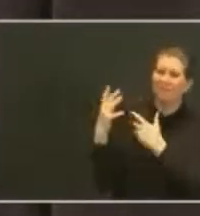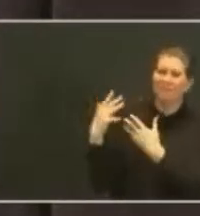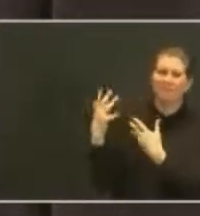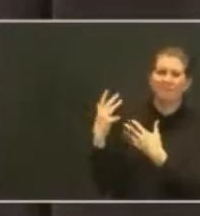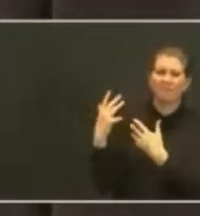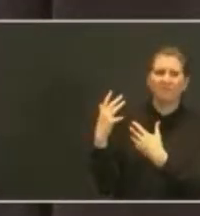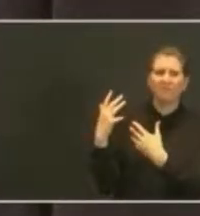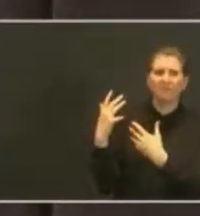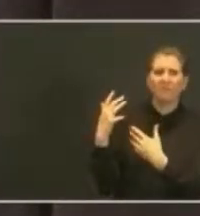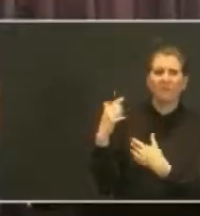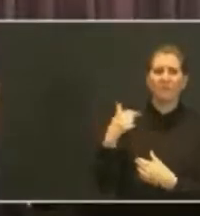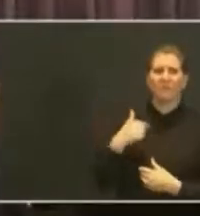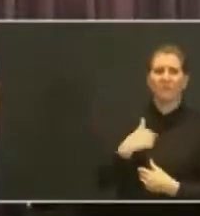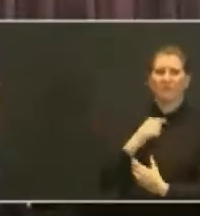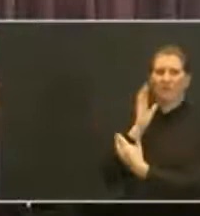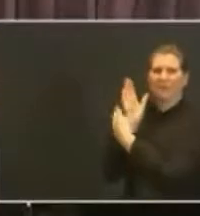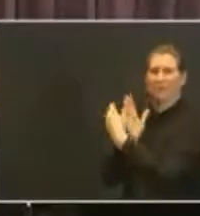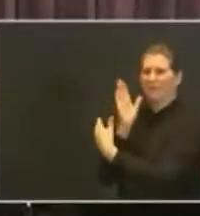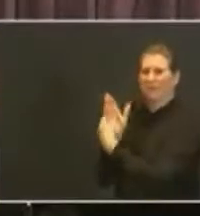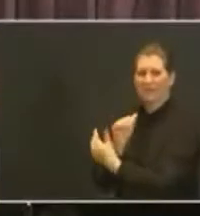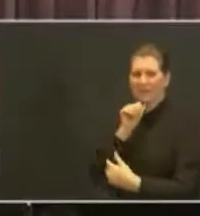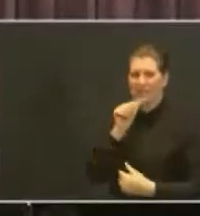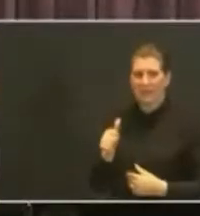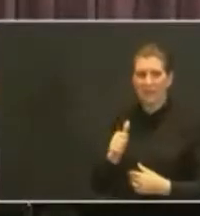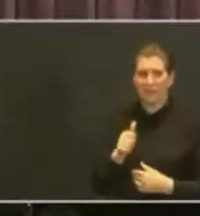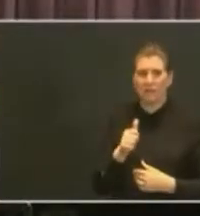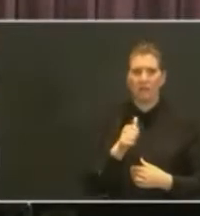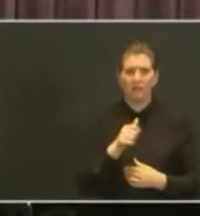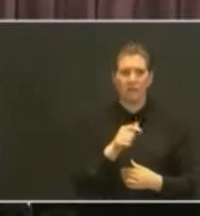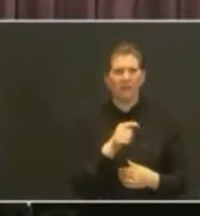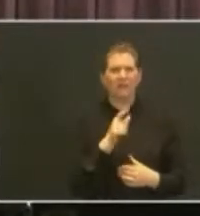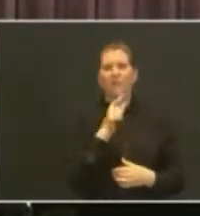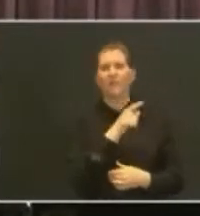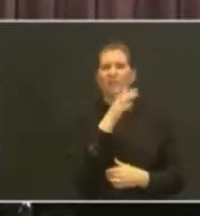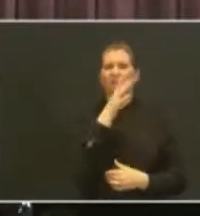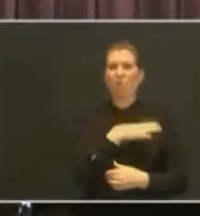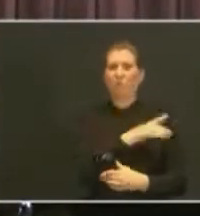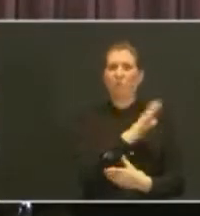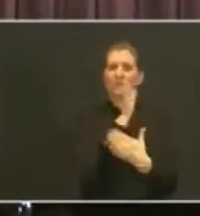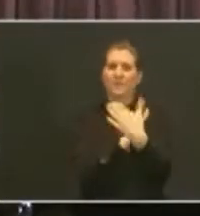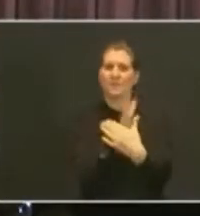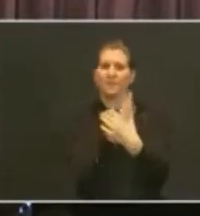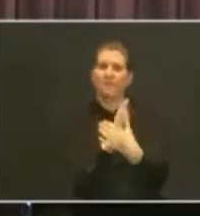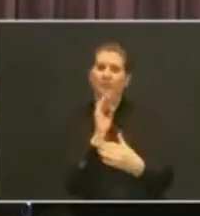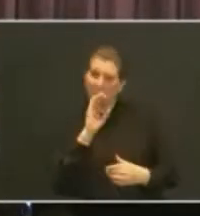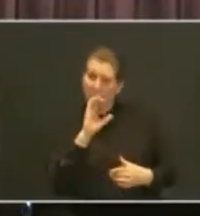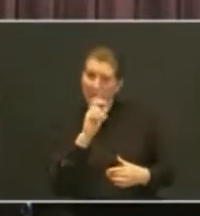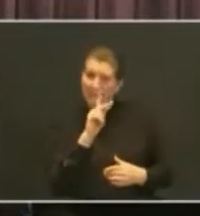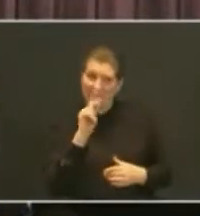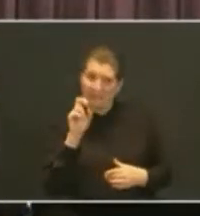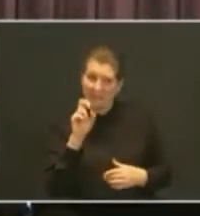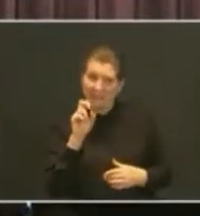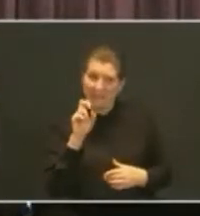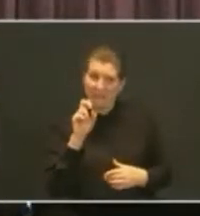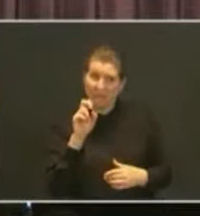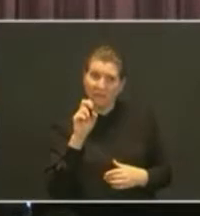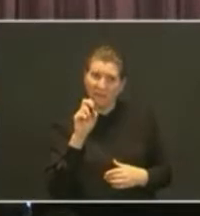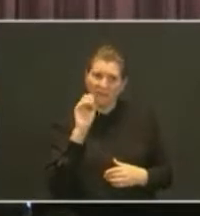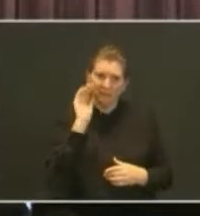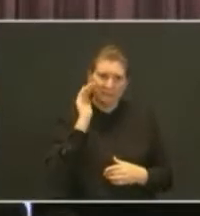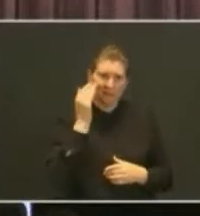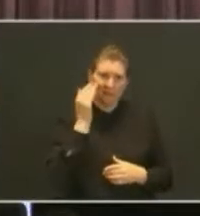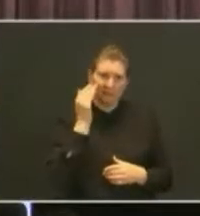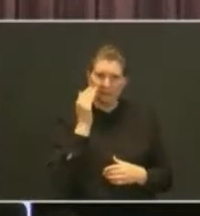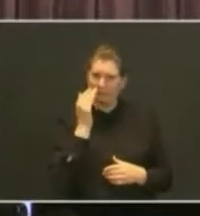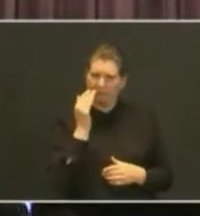say that it is continuing forward. It's a unique situation. As hearing about significant appointments through